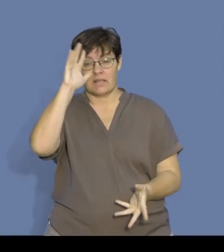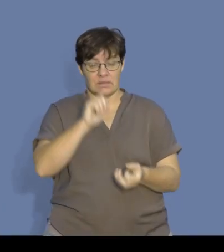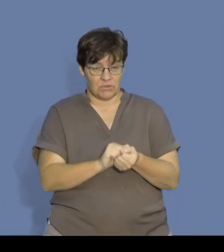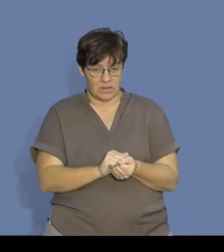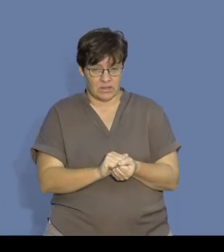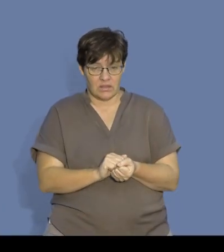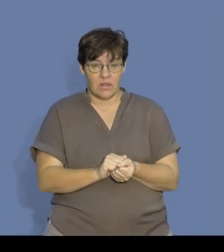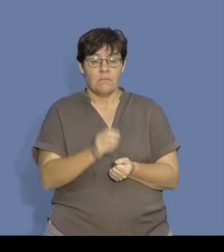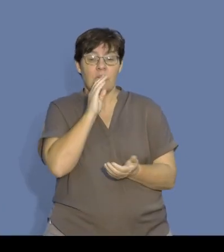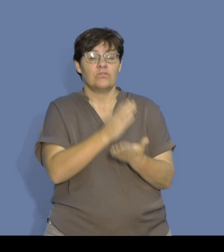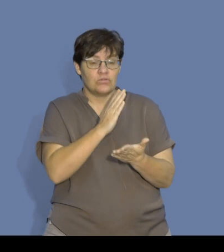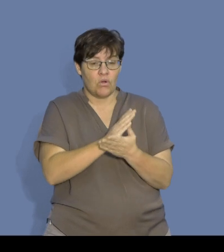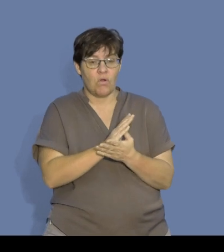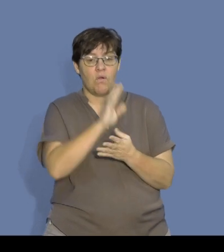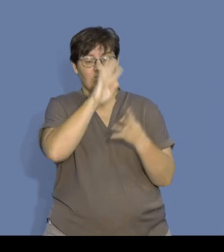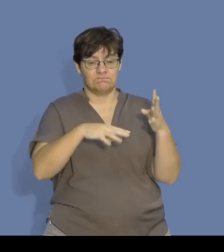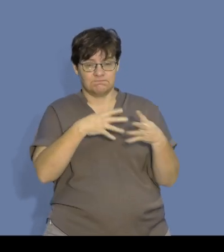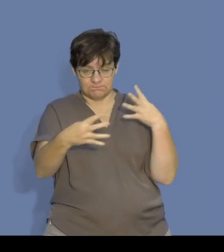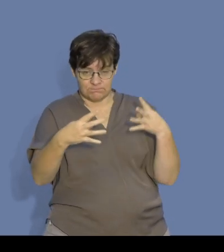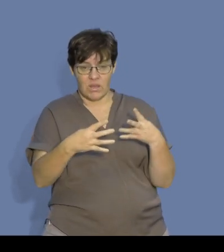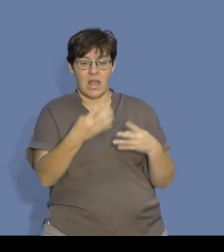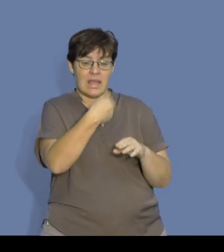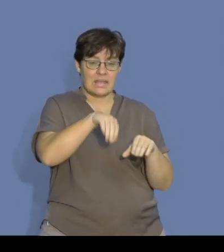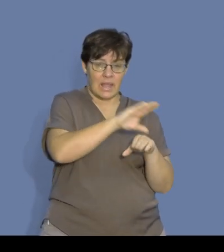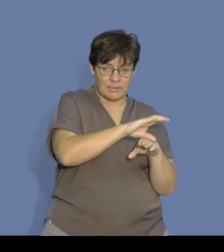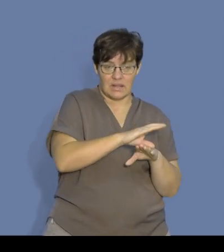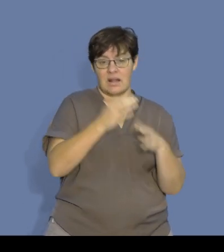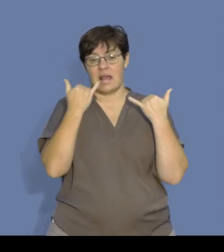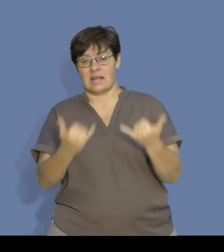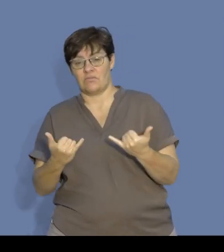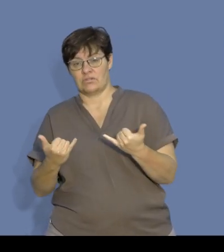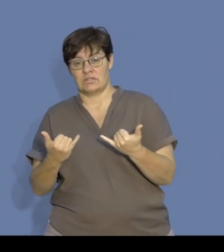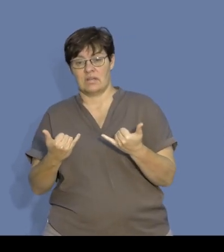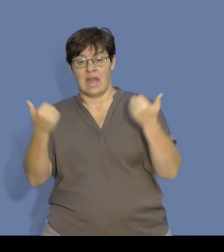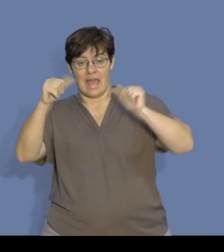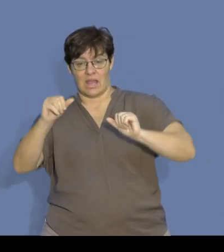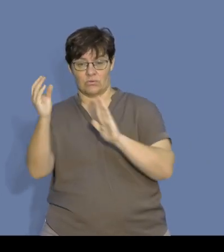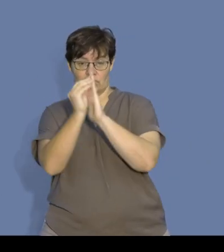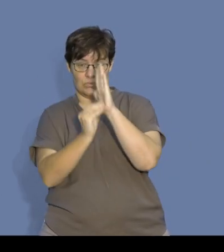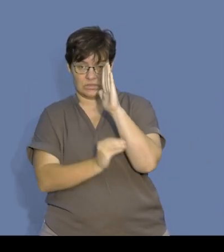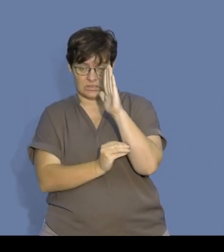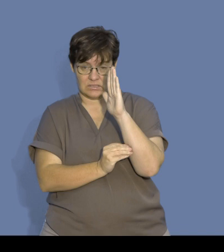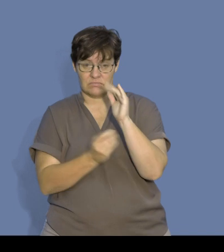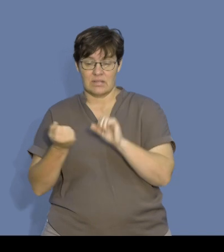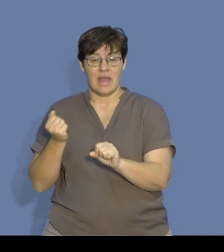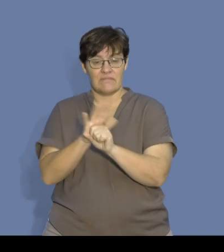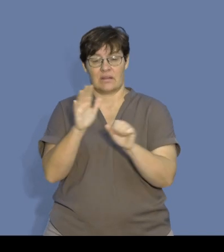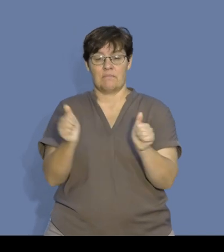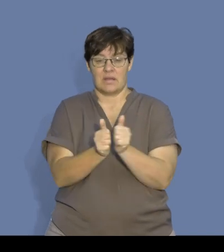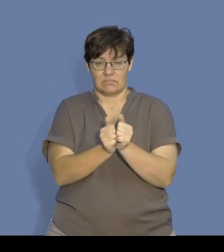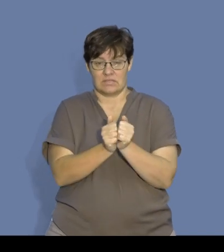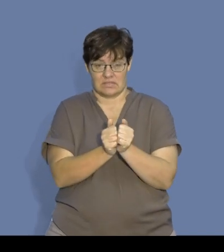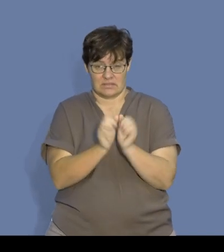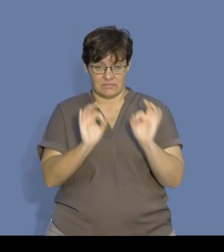to summarize, make sure you know the format of your capital and current account note. Obviously, this